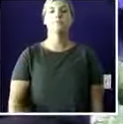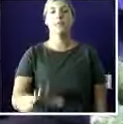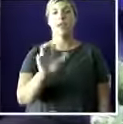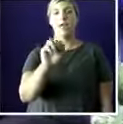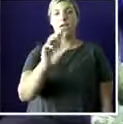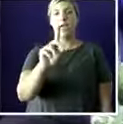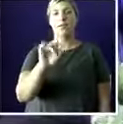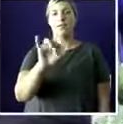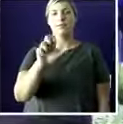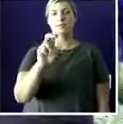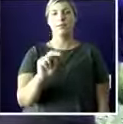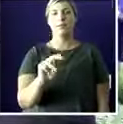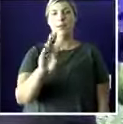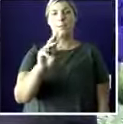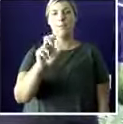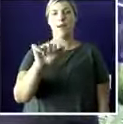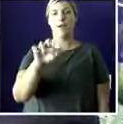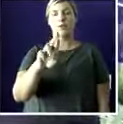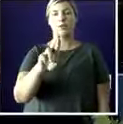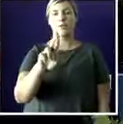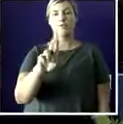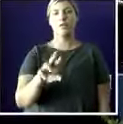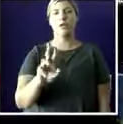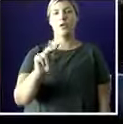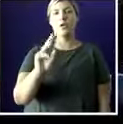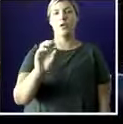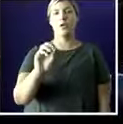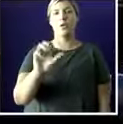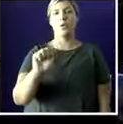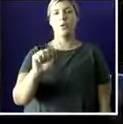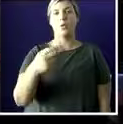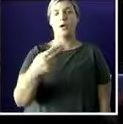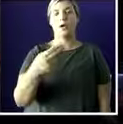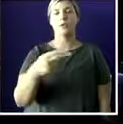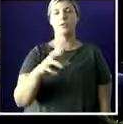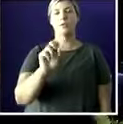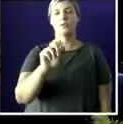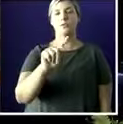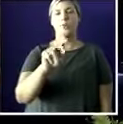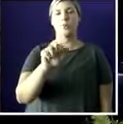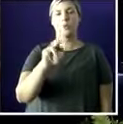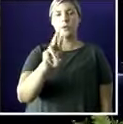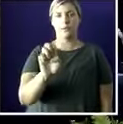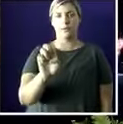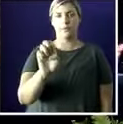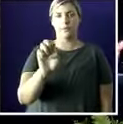Addison Clara Meyer. Noah Ryman Storr.